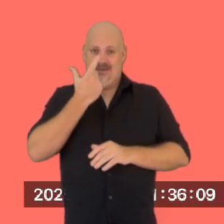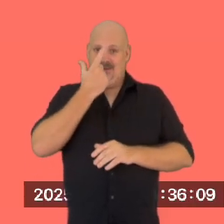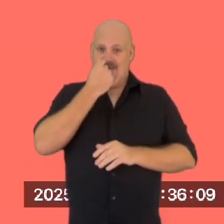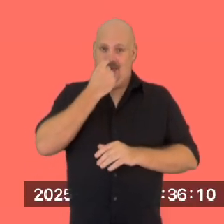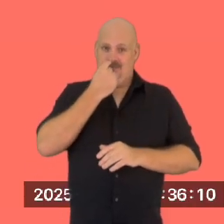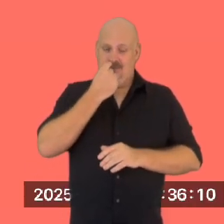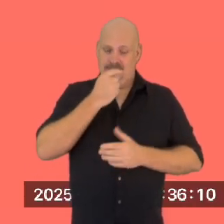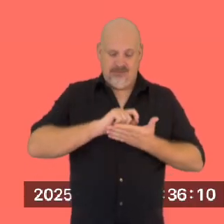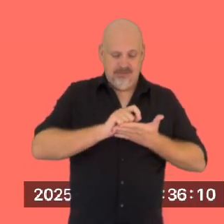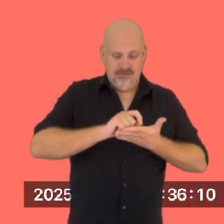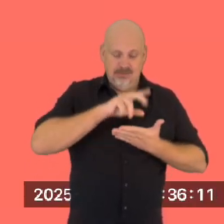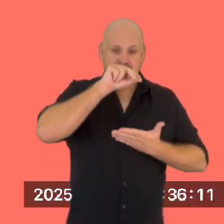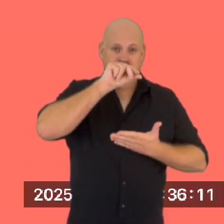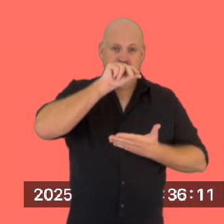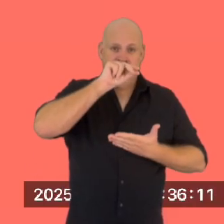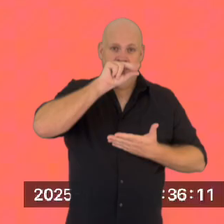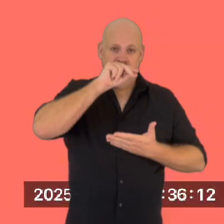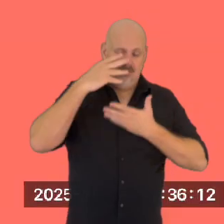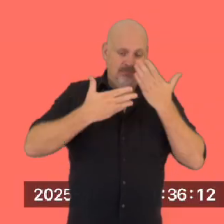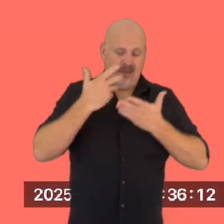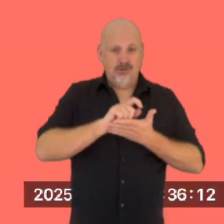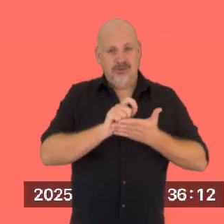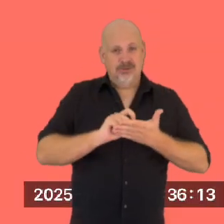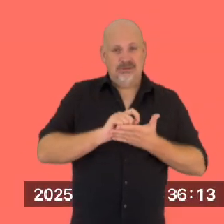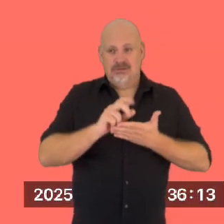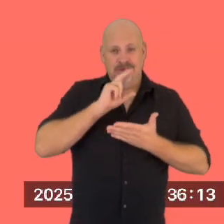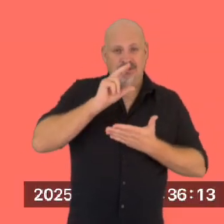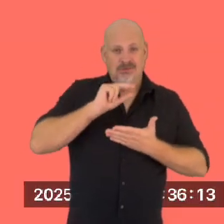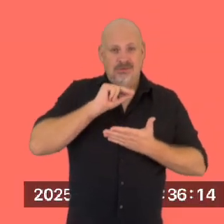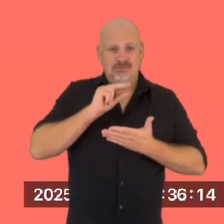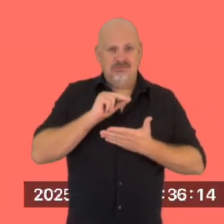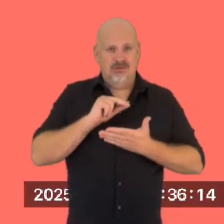people that can do all of those kind of demonstrations, talk and